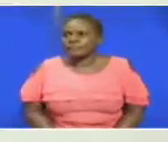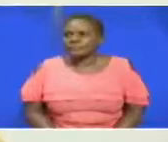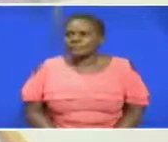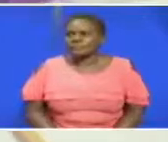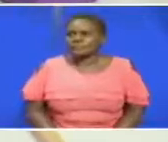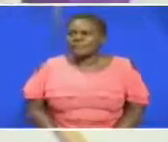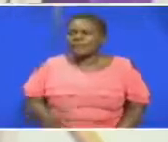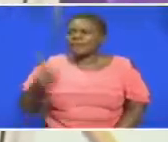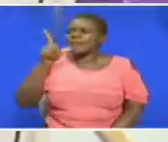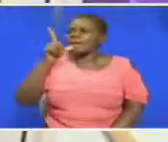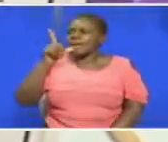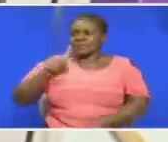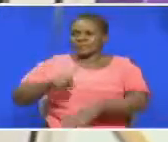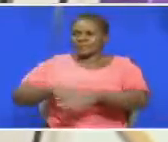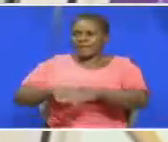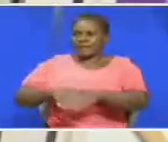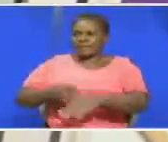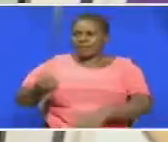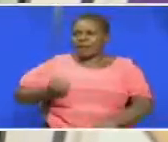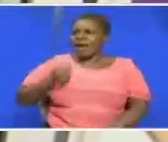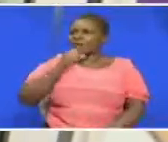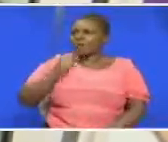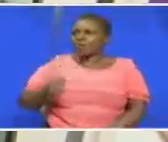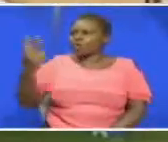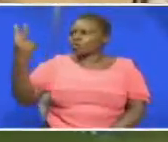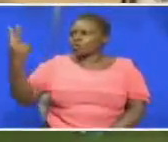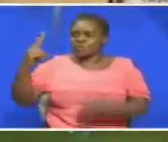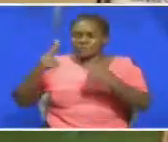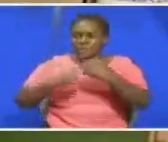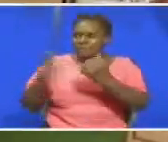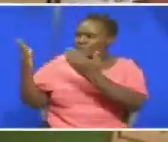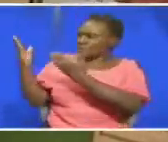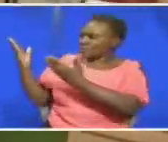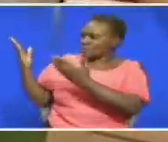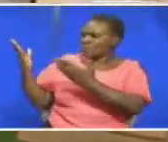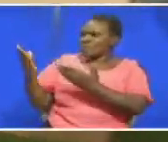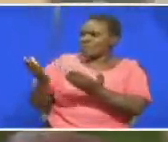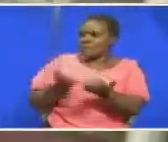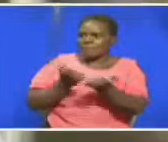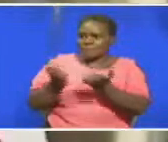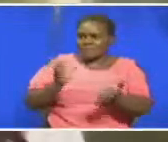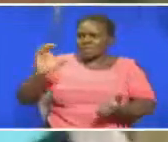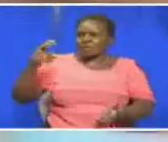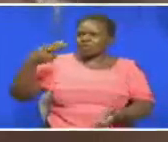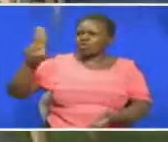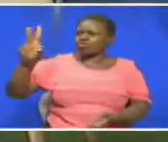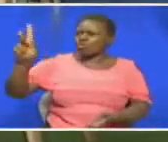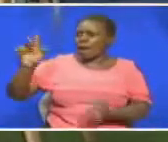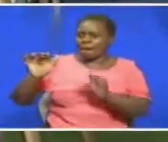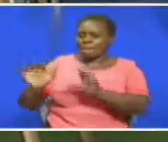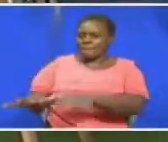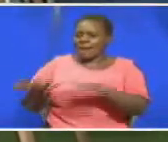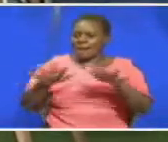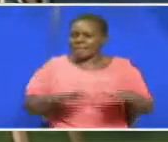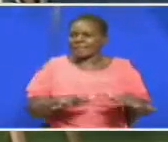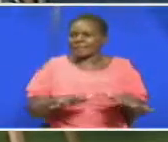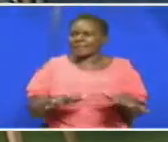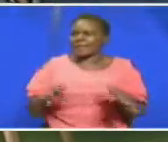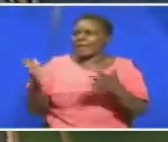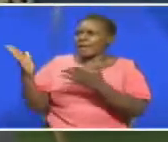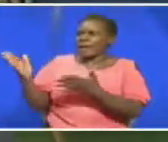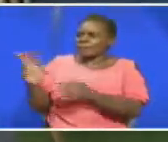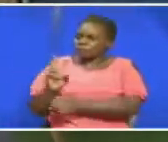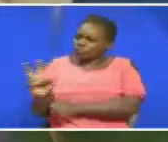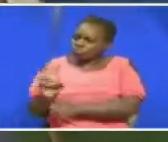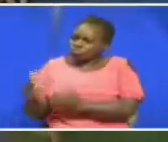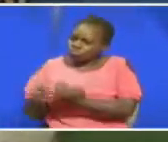It is lunch hour and 27-year-old Dorcas Wanja, who sells cereals at Chuka Open Air Market, is here to